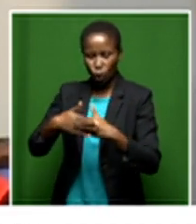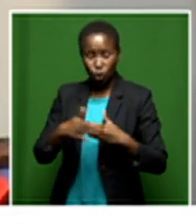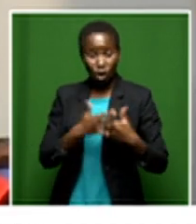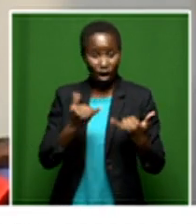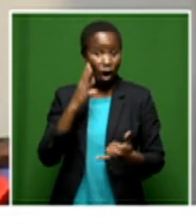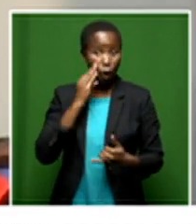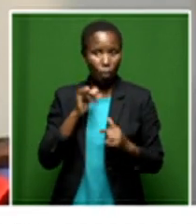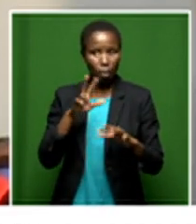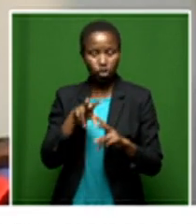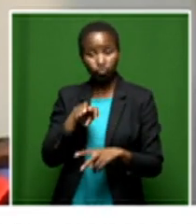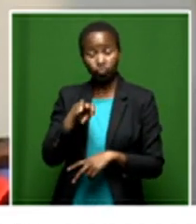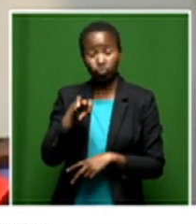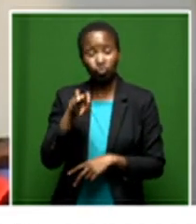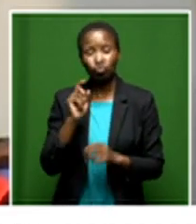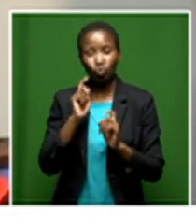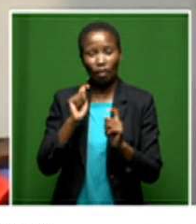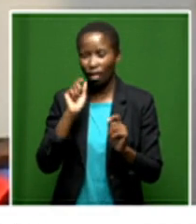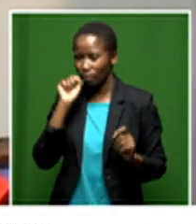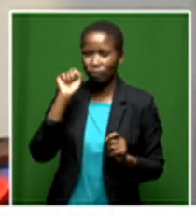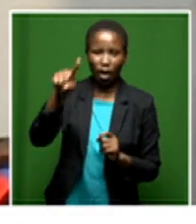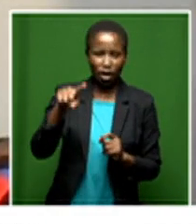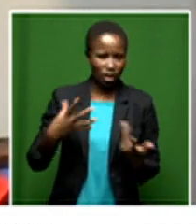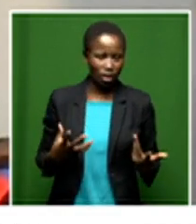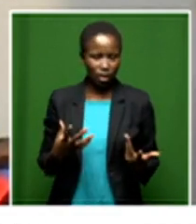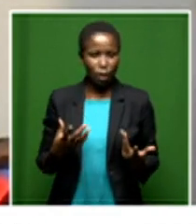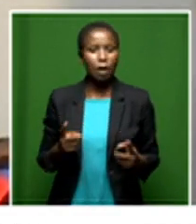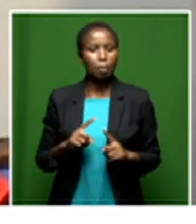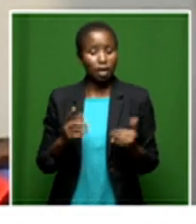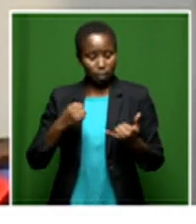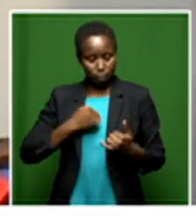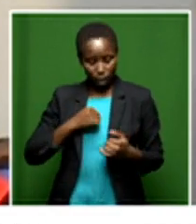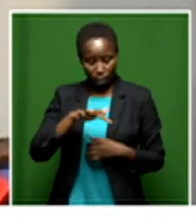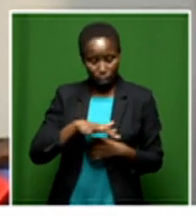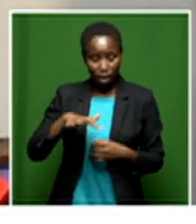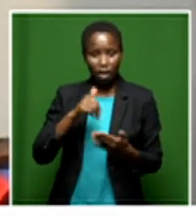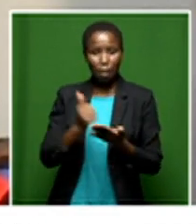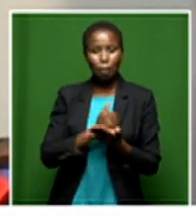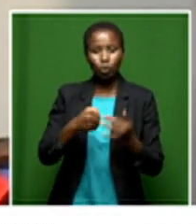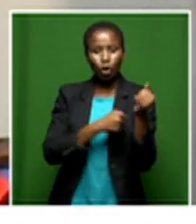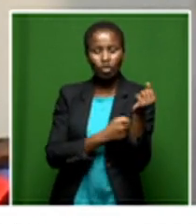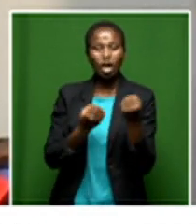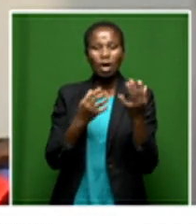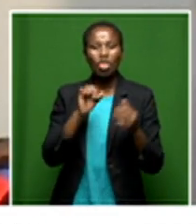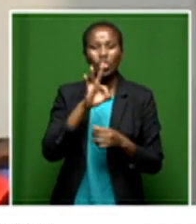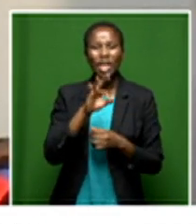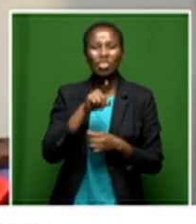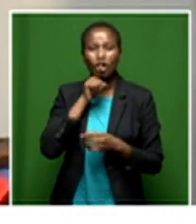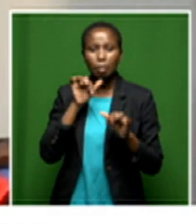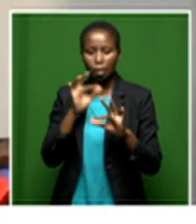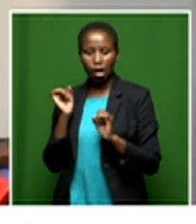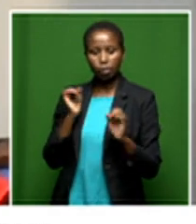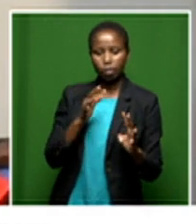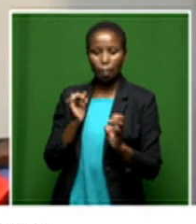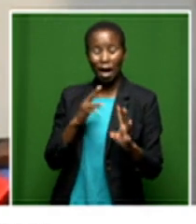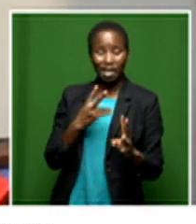for pension. What is the criteria? As in my area, the post office serviced more than 3,000 people who are now